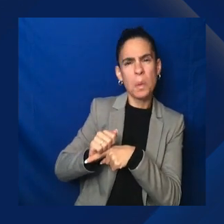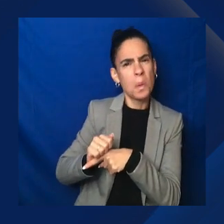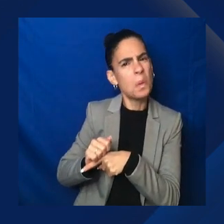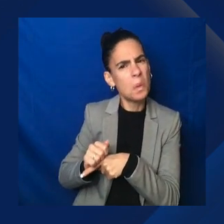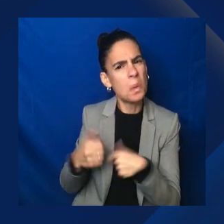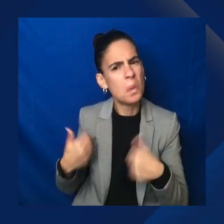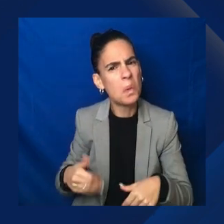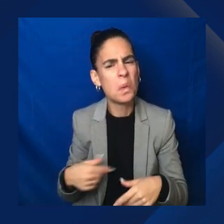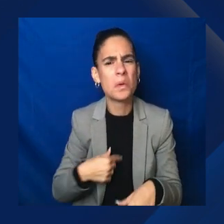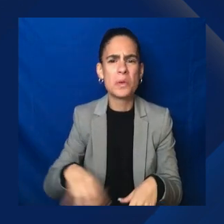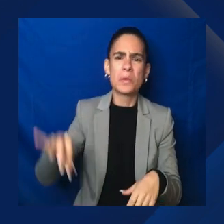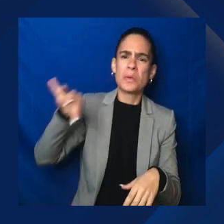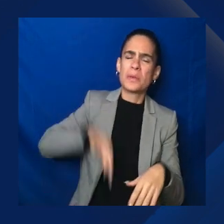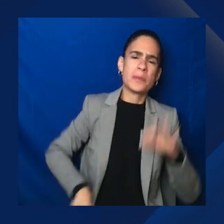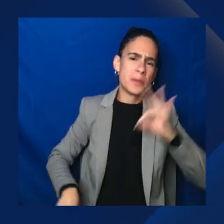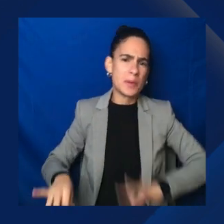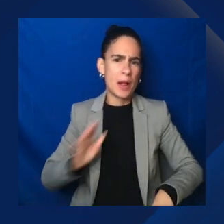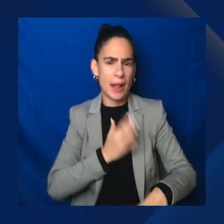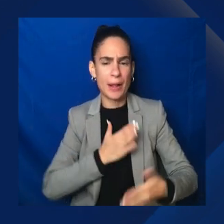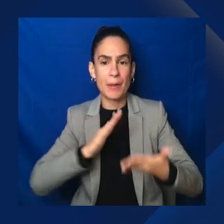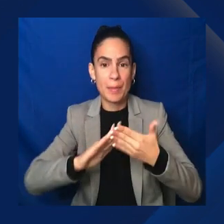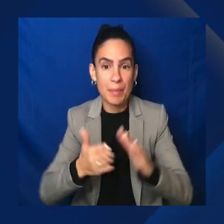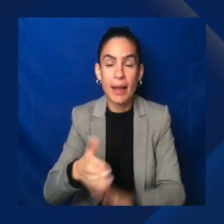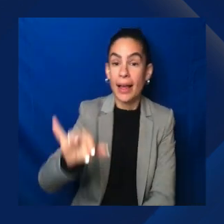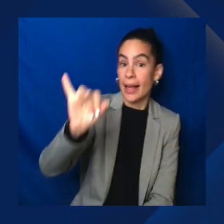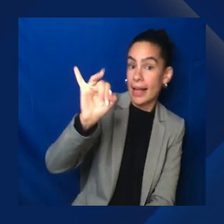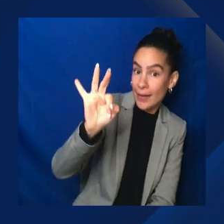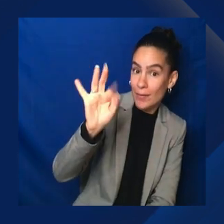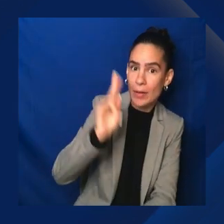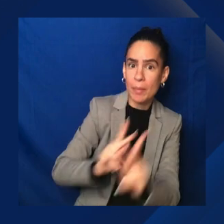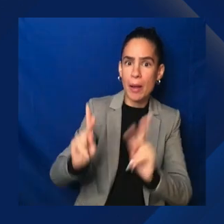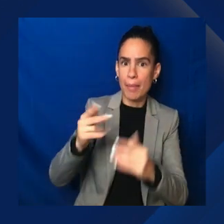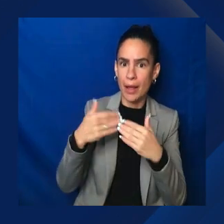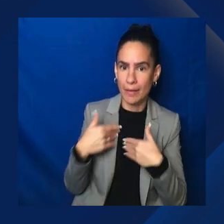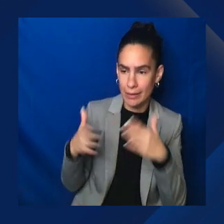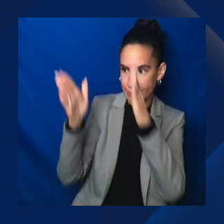to prenatal, postnatal,